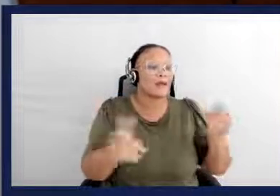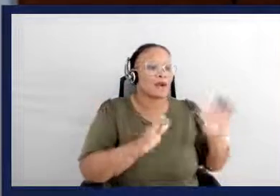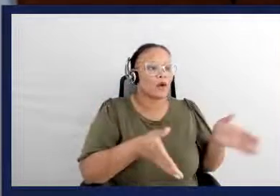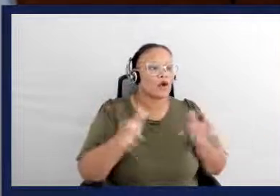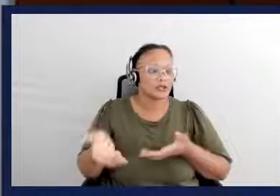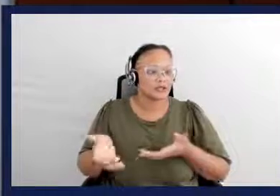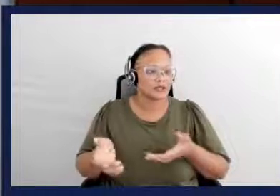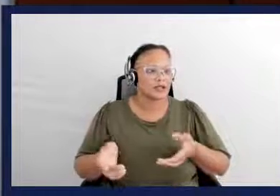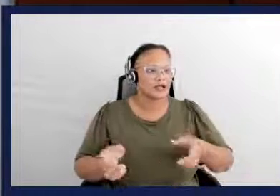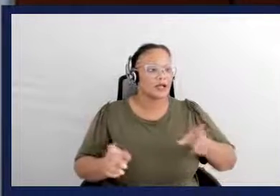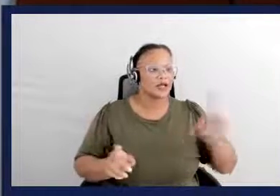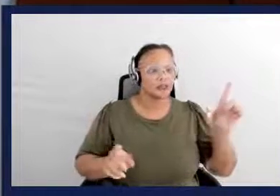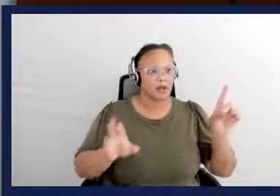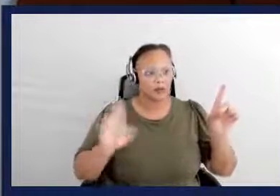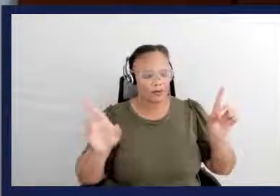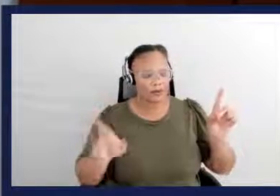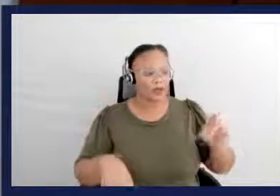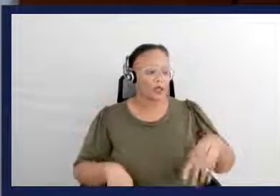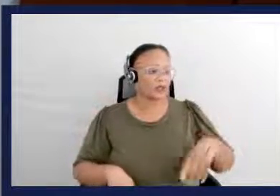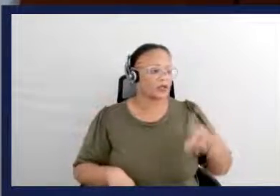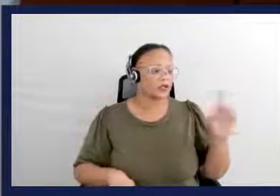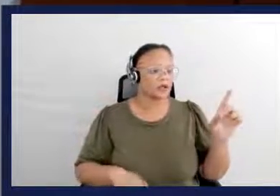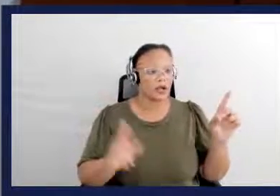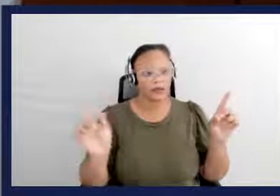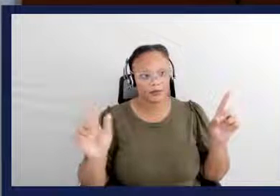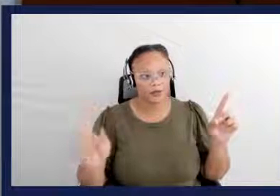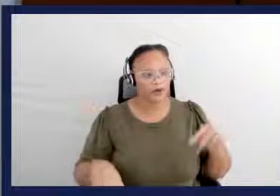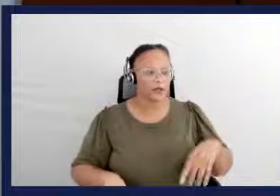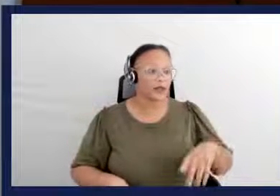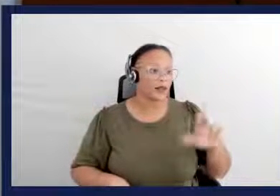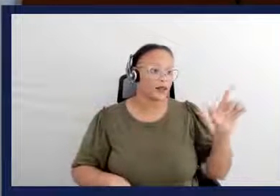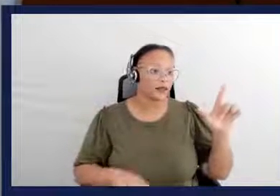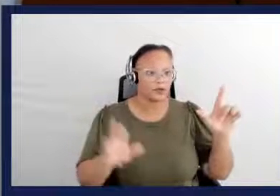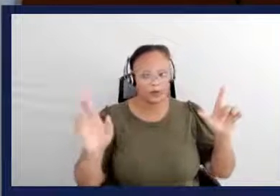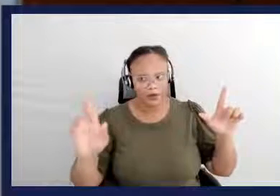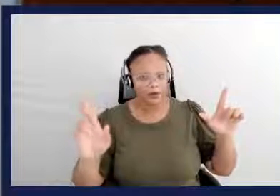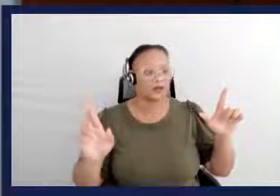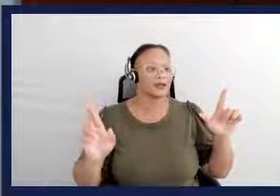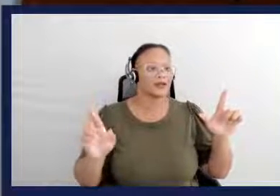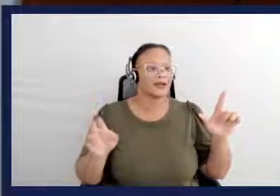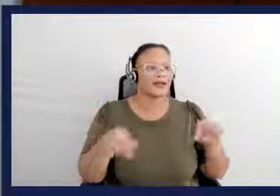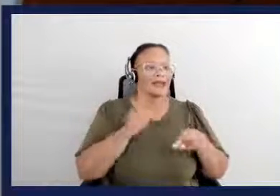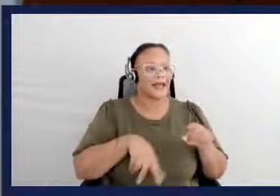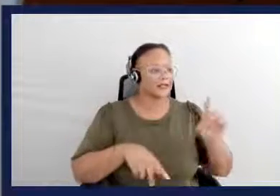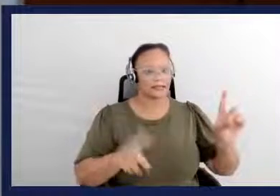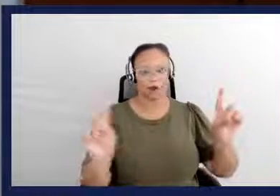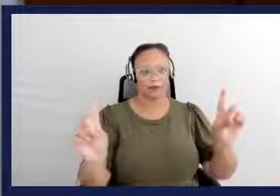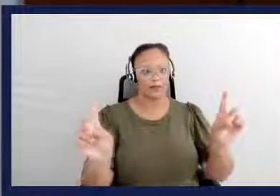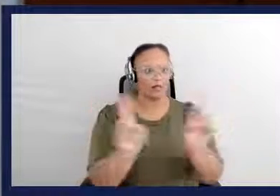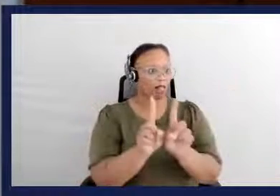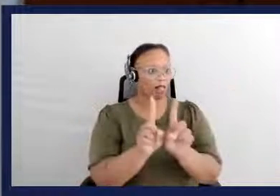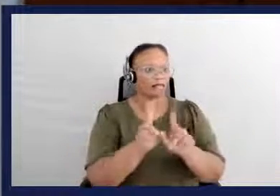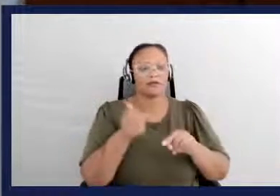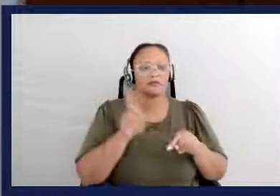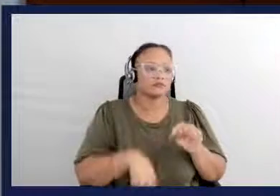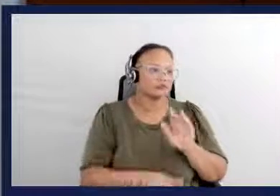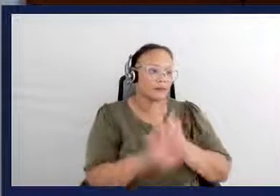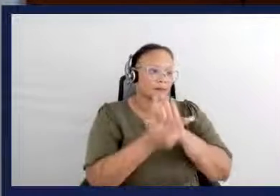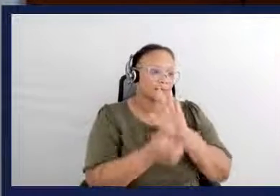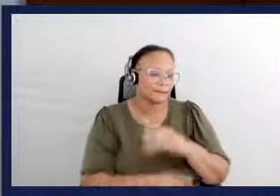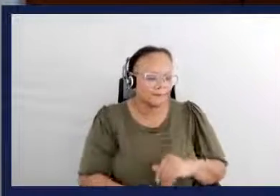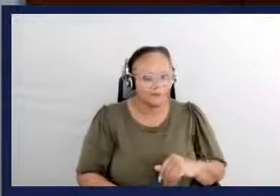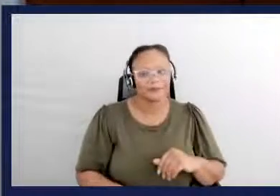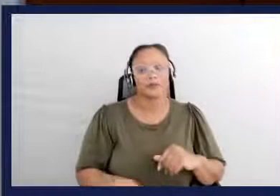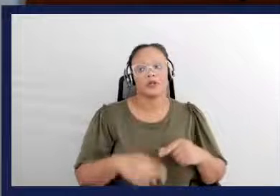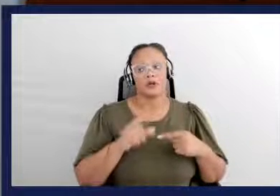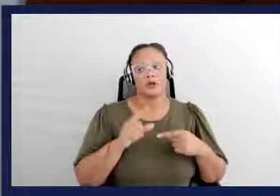a Libertarian, Republican and a Libertarian, that then provide that assistance to that voter. Now, when we say